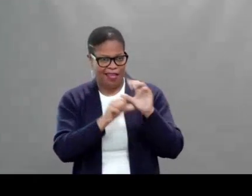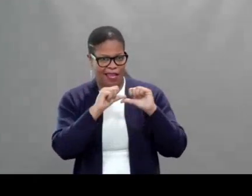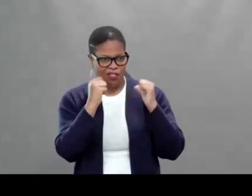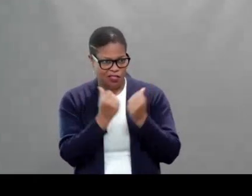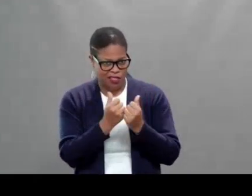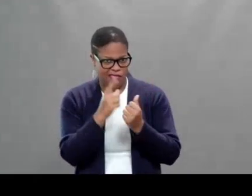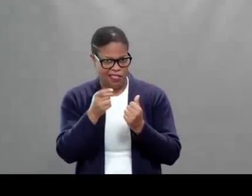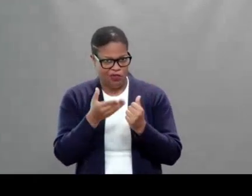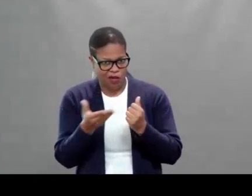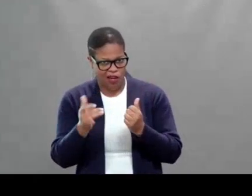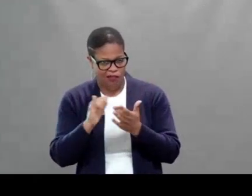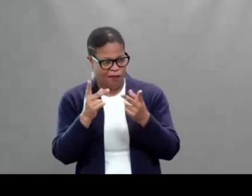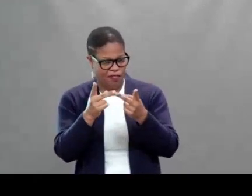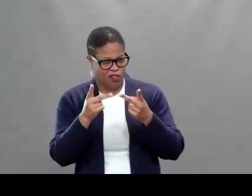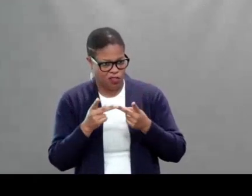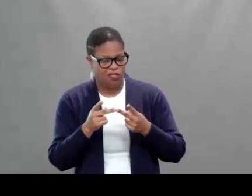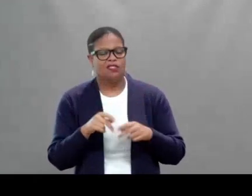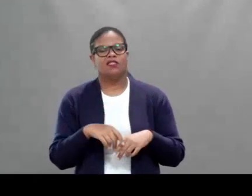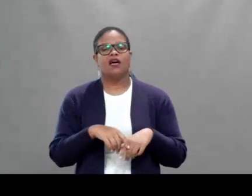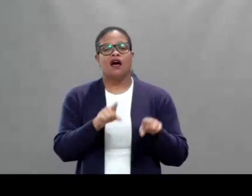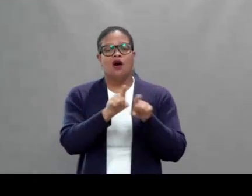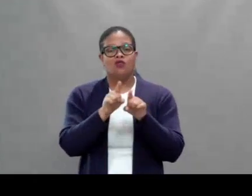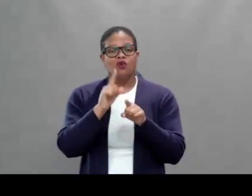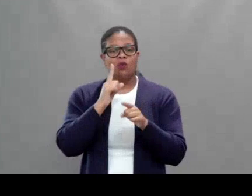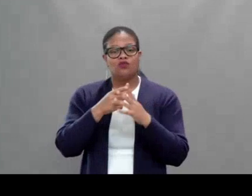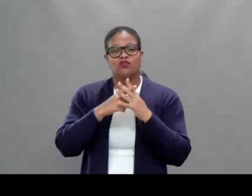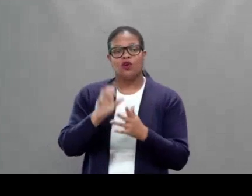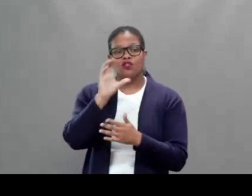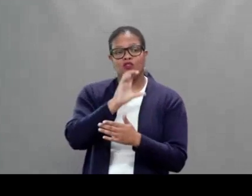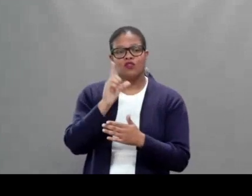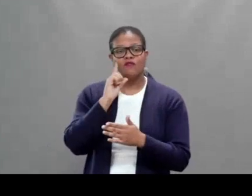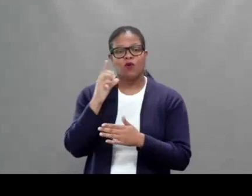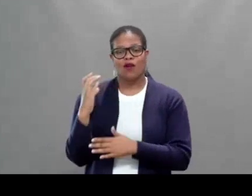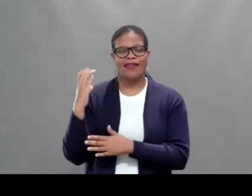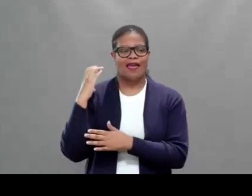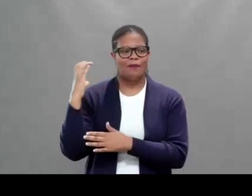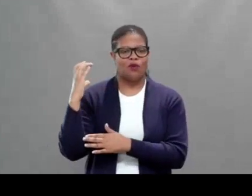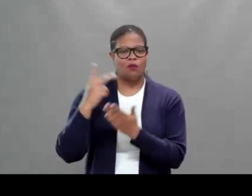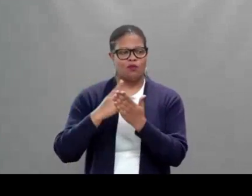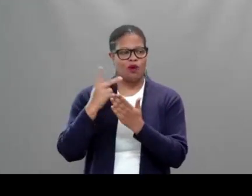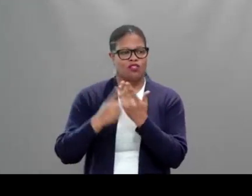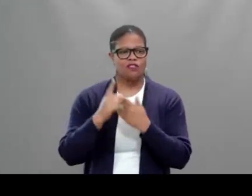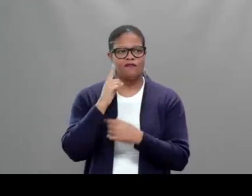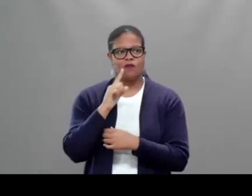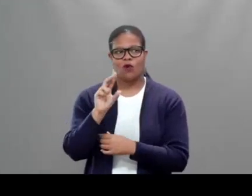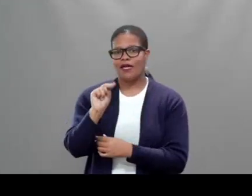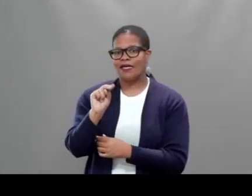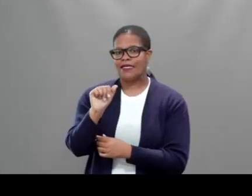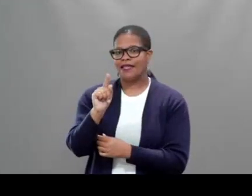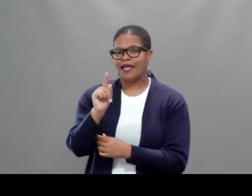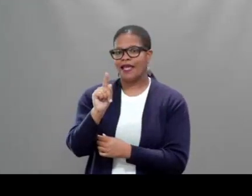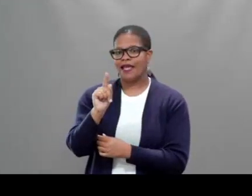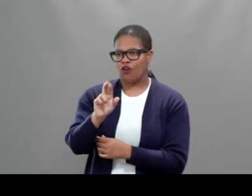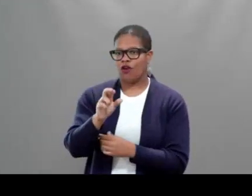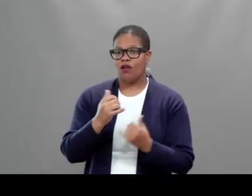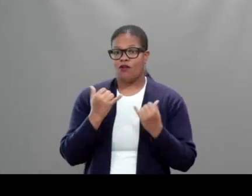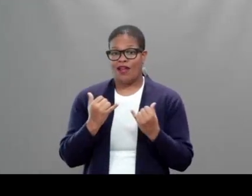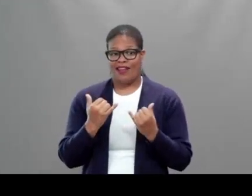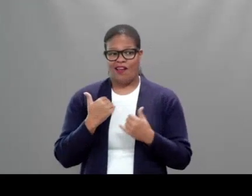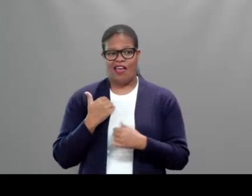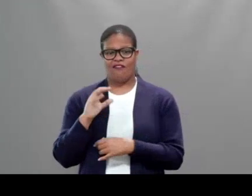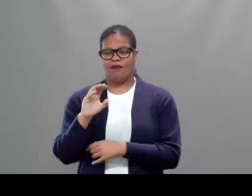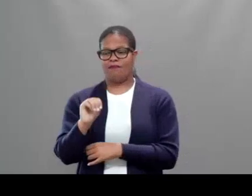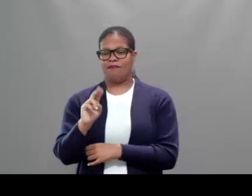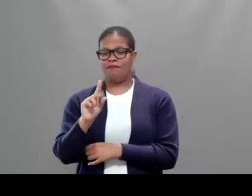And we're going to start our search for our capital projects coordinator. Right now we have meter